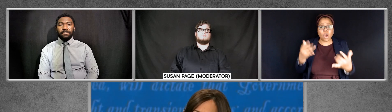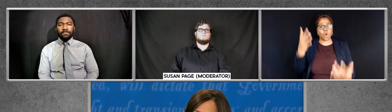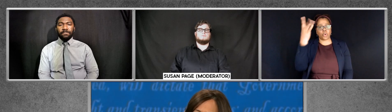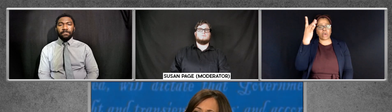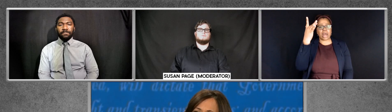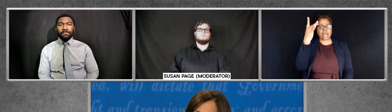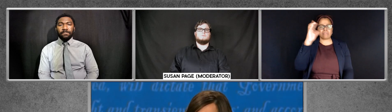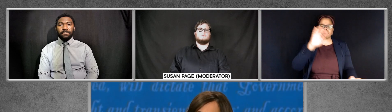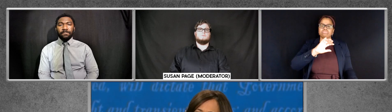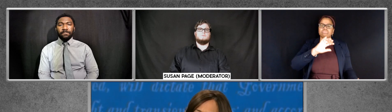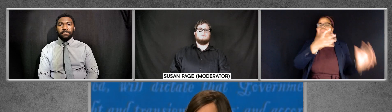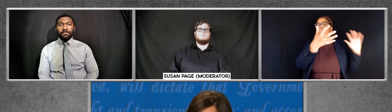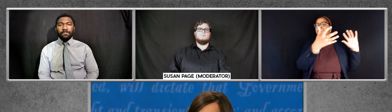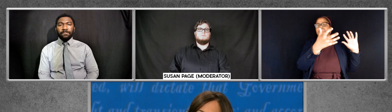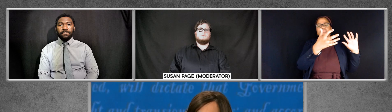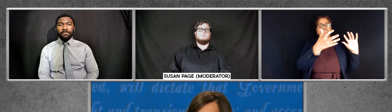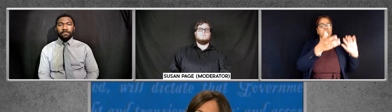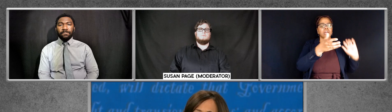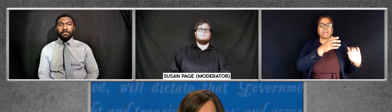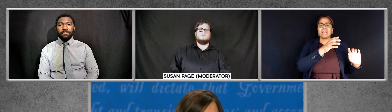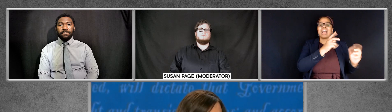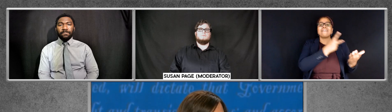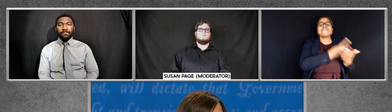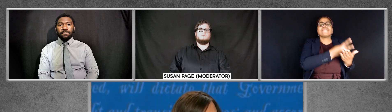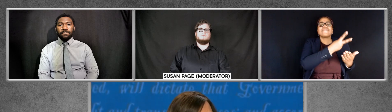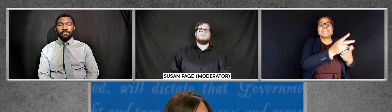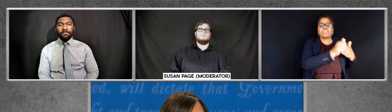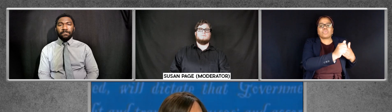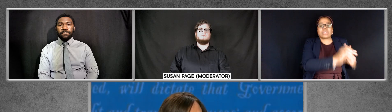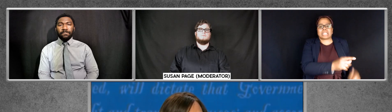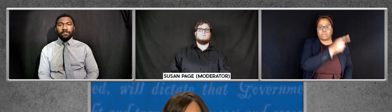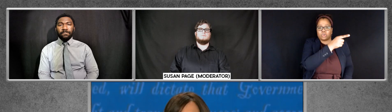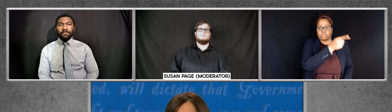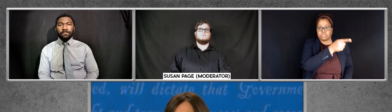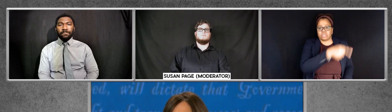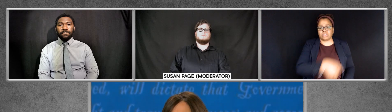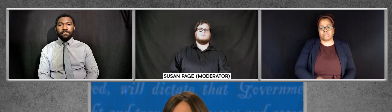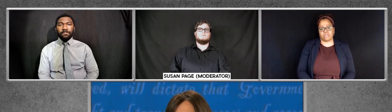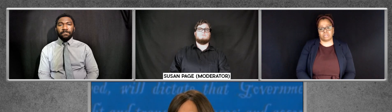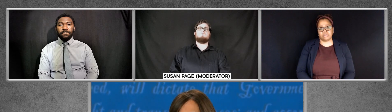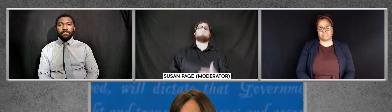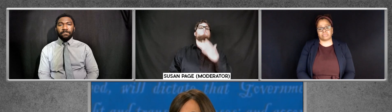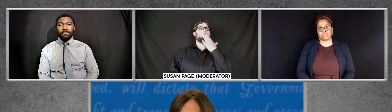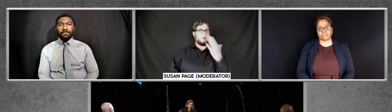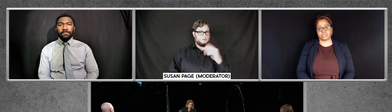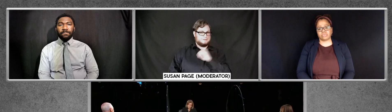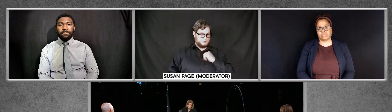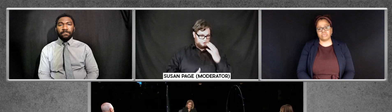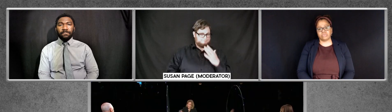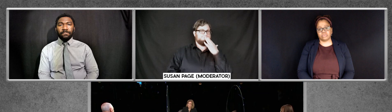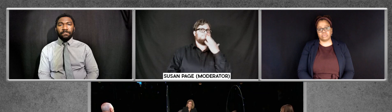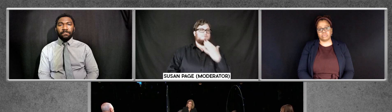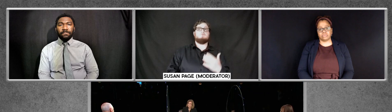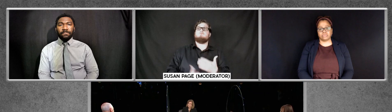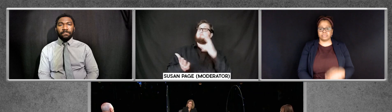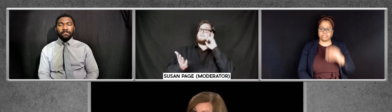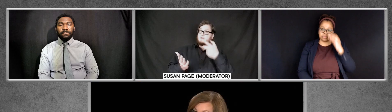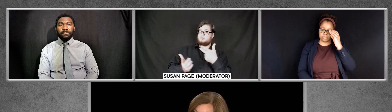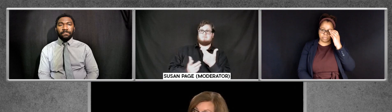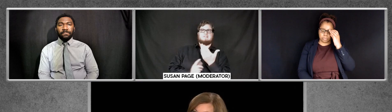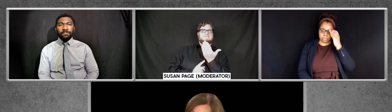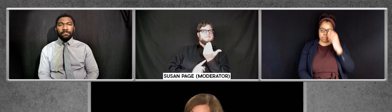catastrophe and the failure of leadership of this administration. Thank you, Senator Harris. Vice President Pence, let me give you just 15 seconds